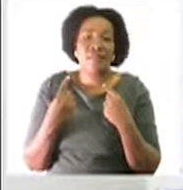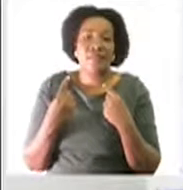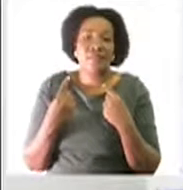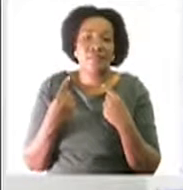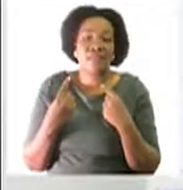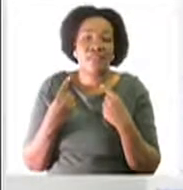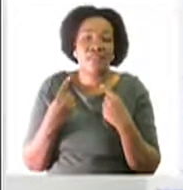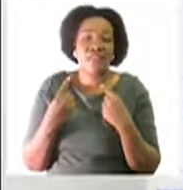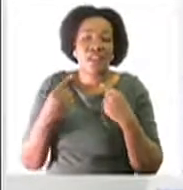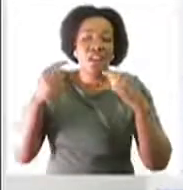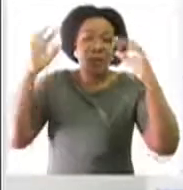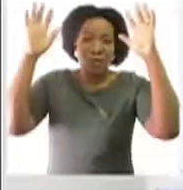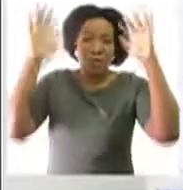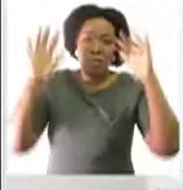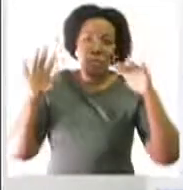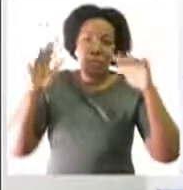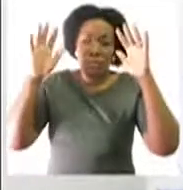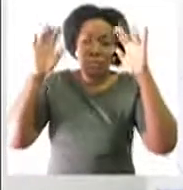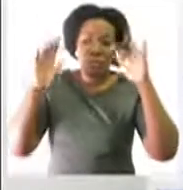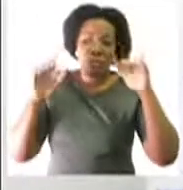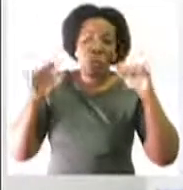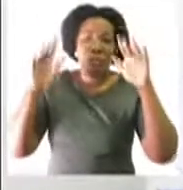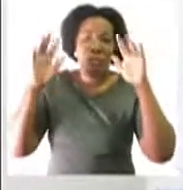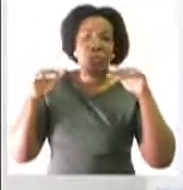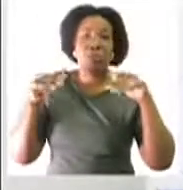in the rain.